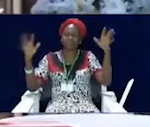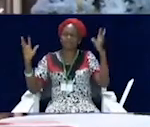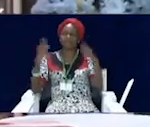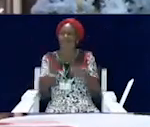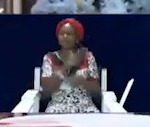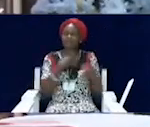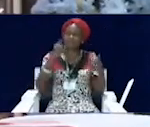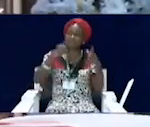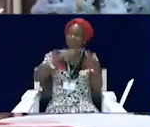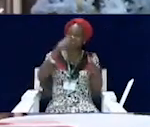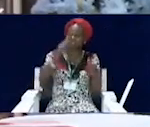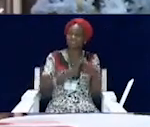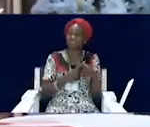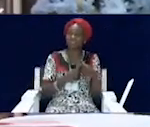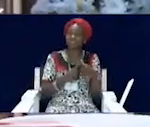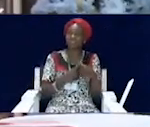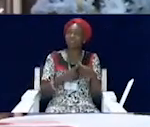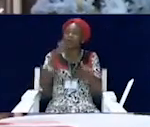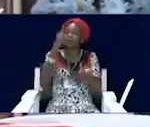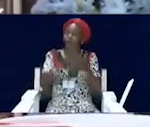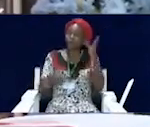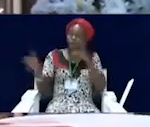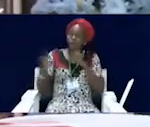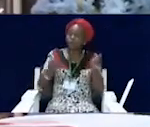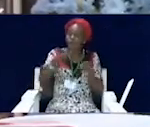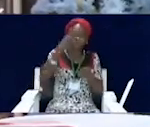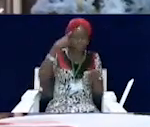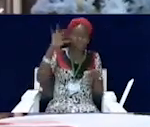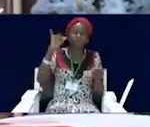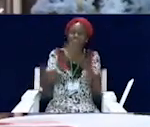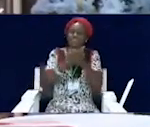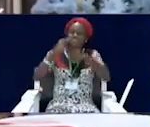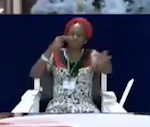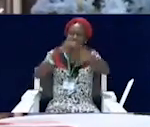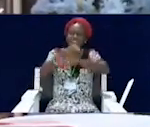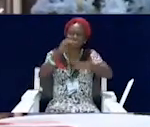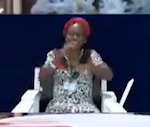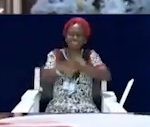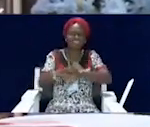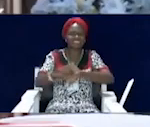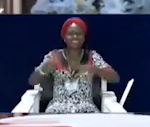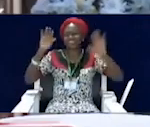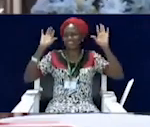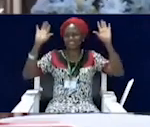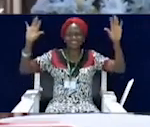And then, what do you think of that message?